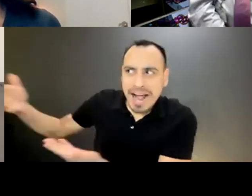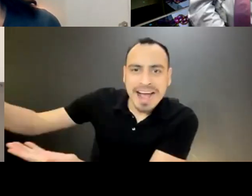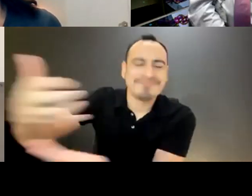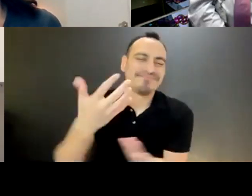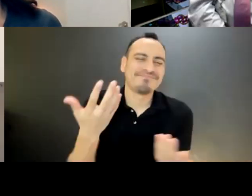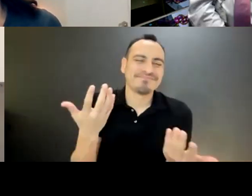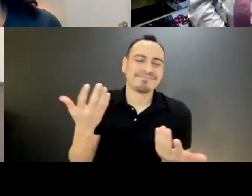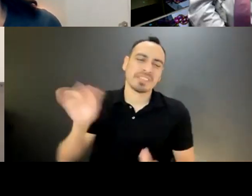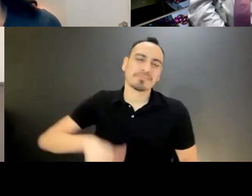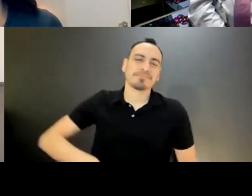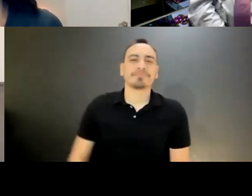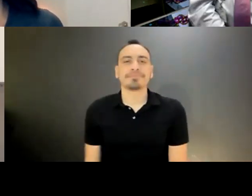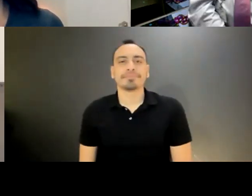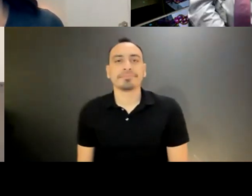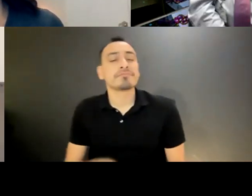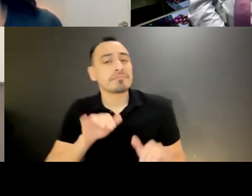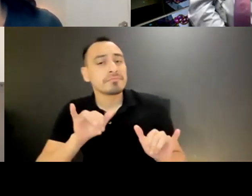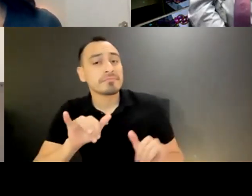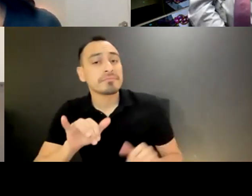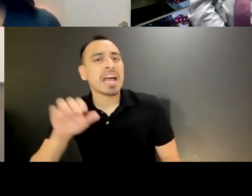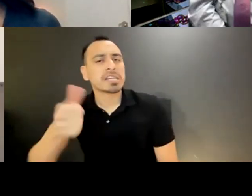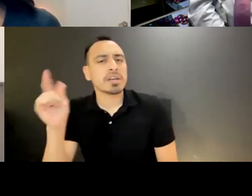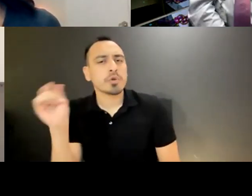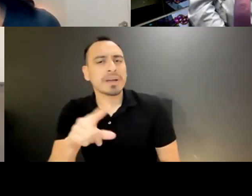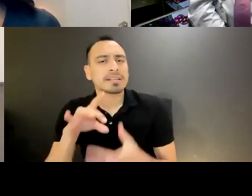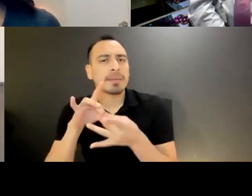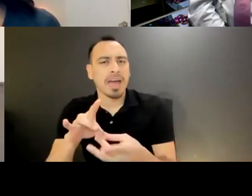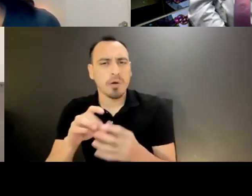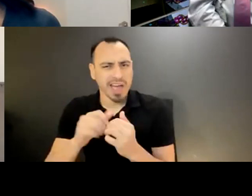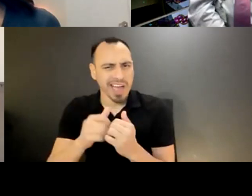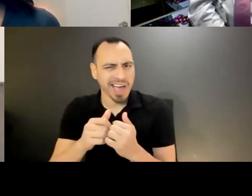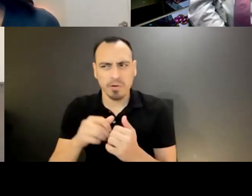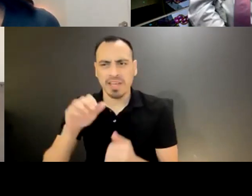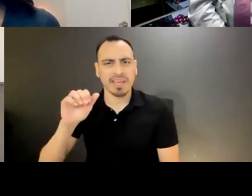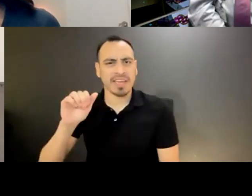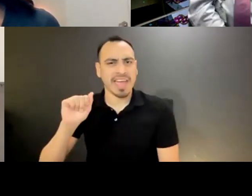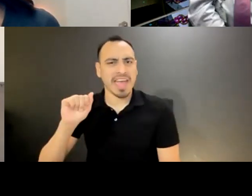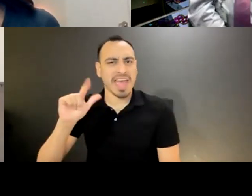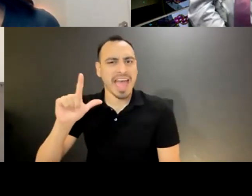Another community member, Elaine, asks, how are allocations to the counties made by the state?